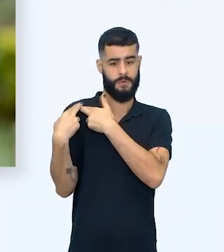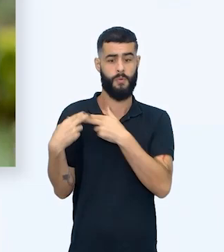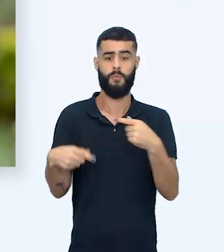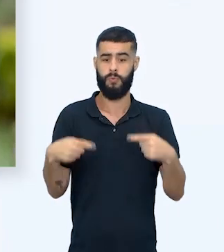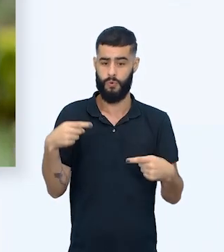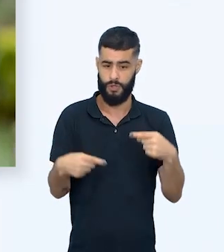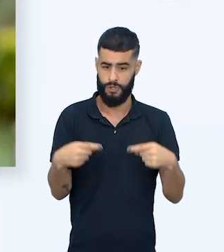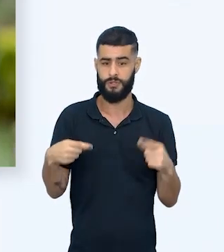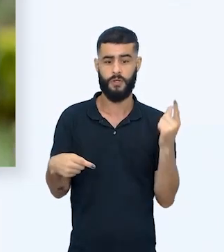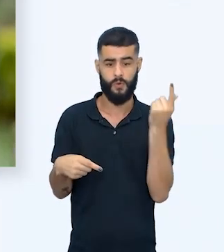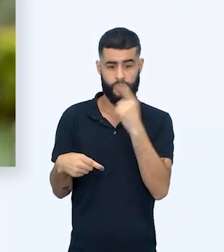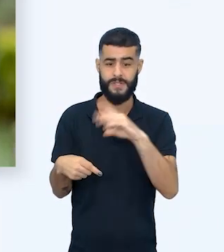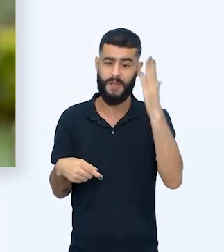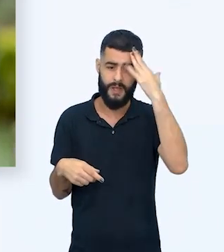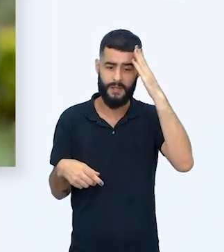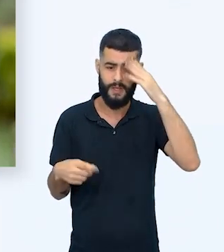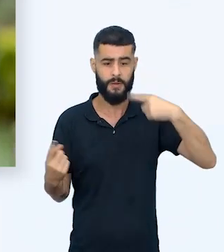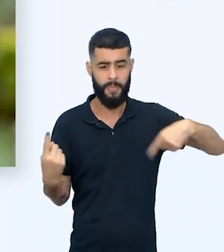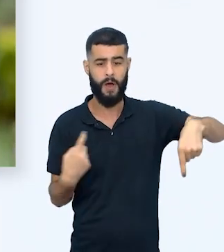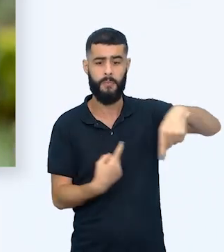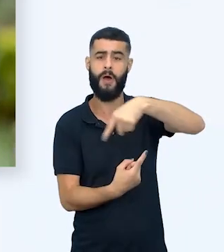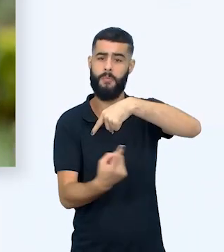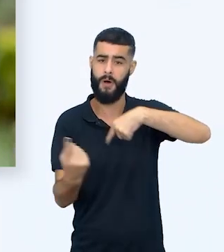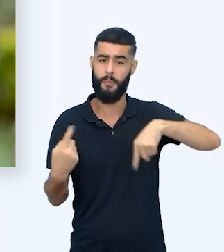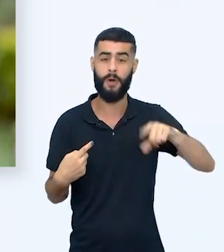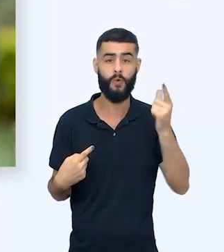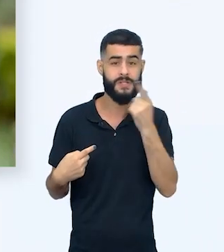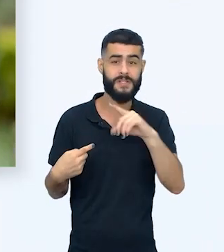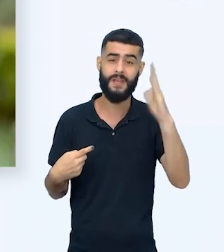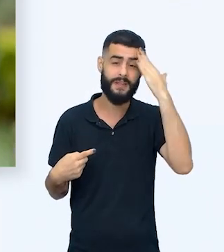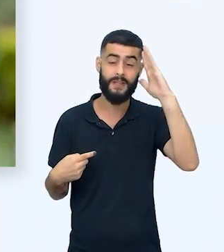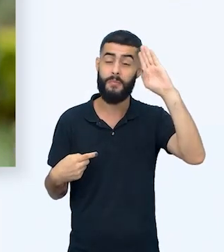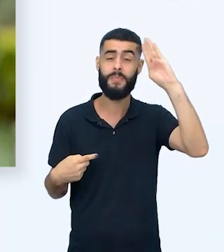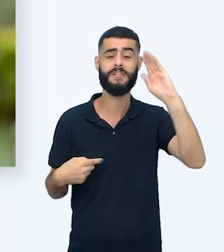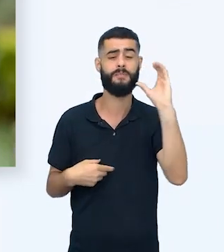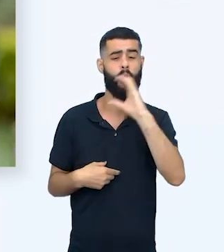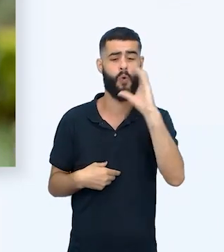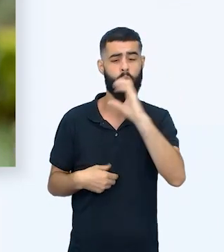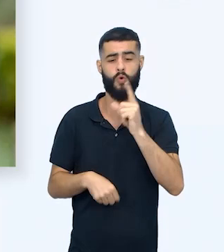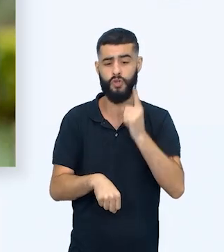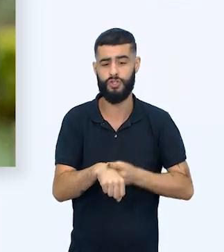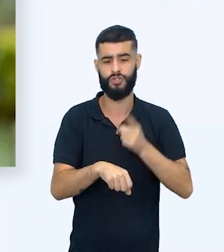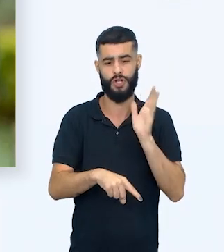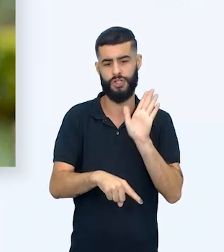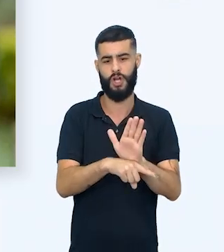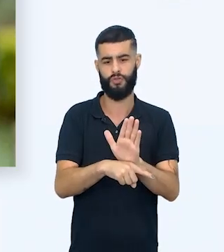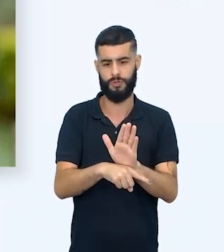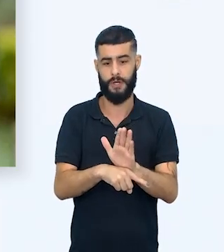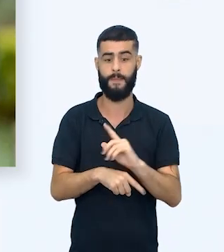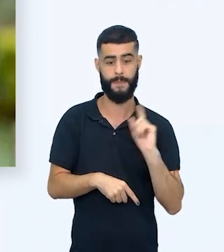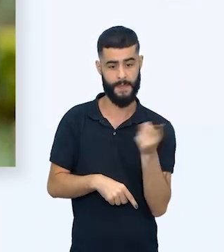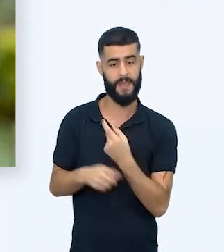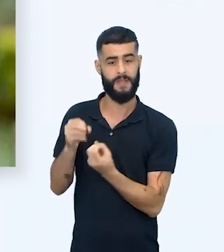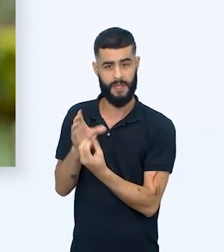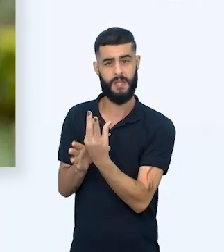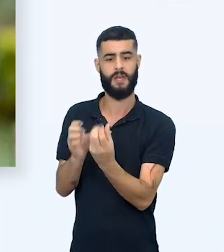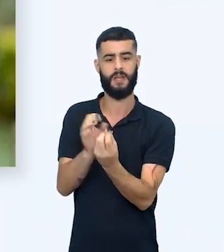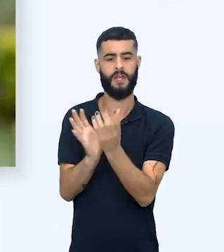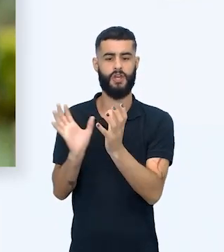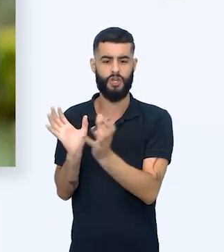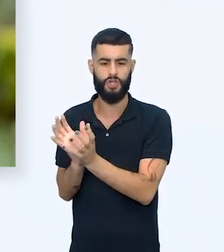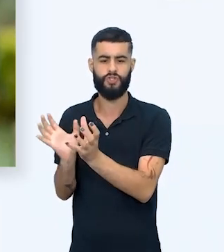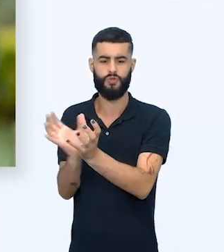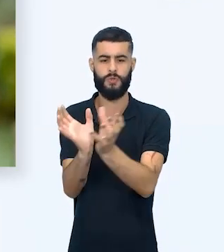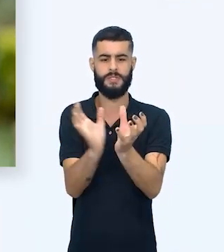beyond the election cycle to intergenerational wins. This means financial institutions that finance the